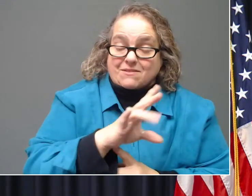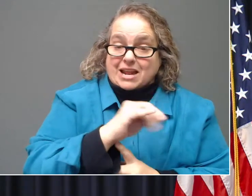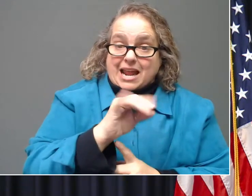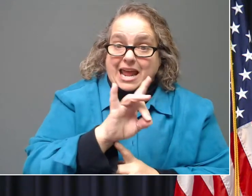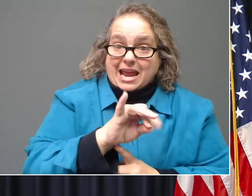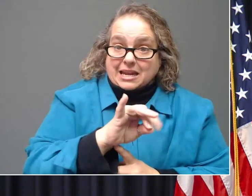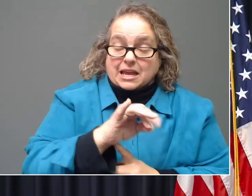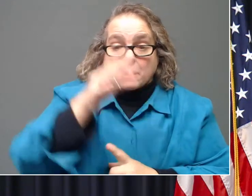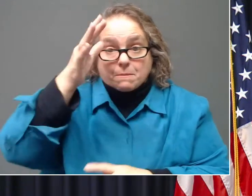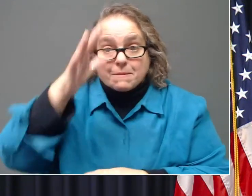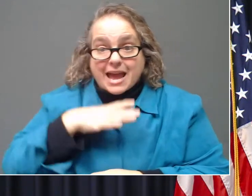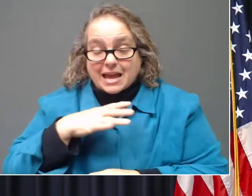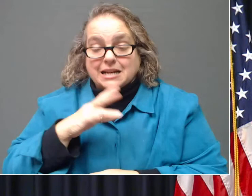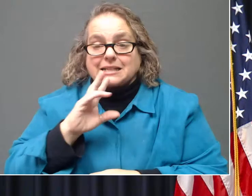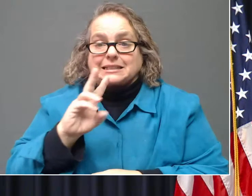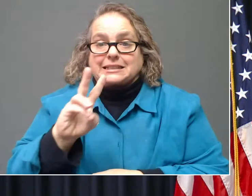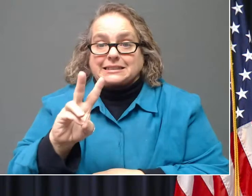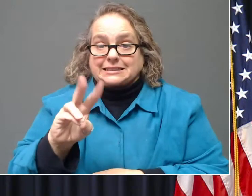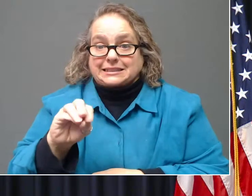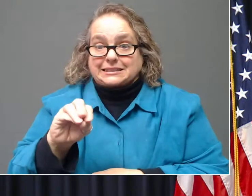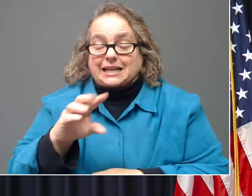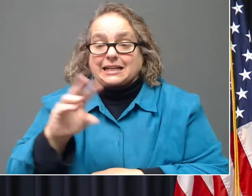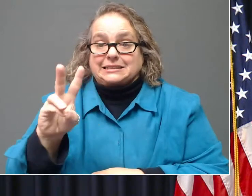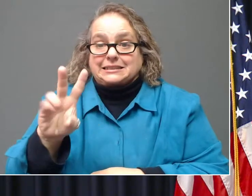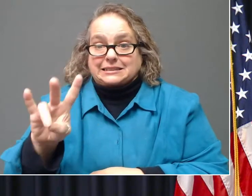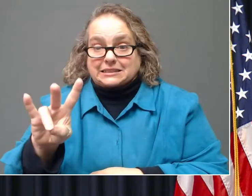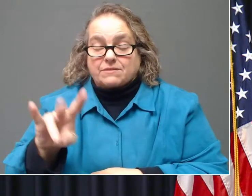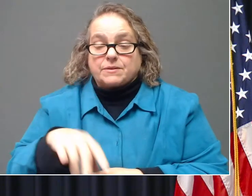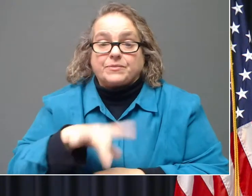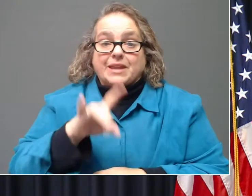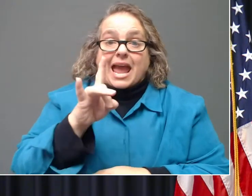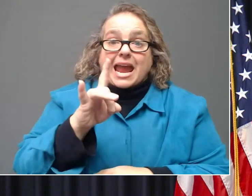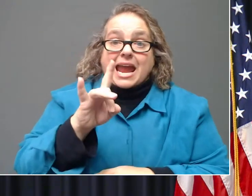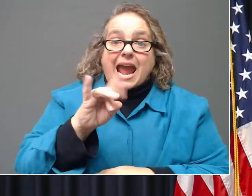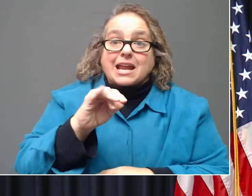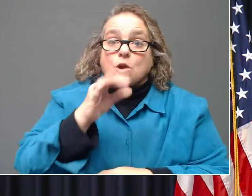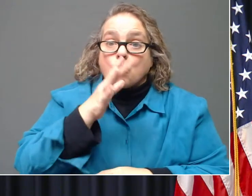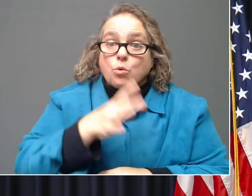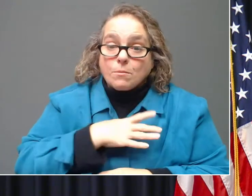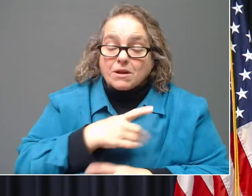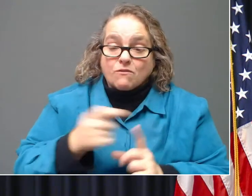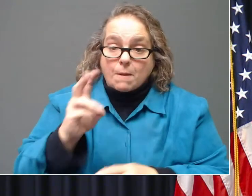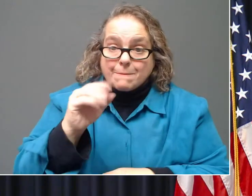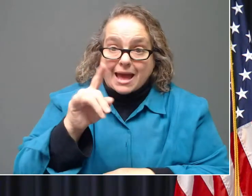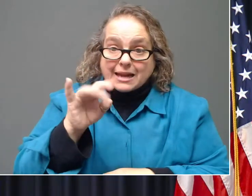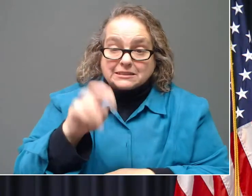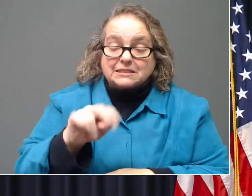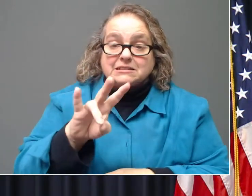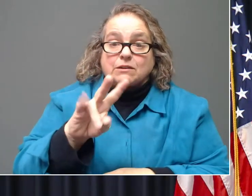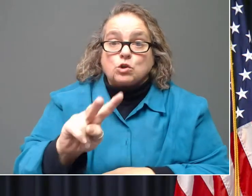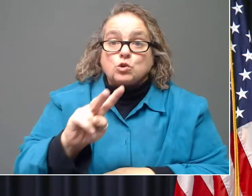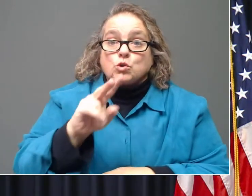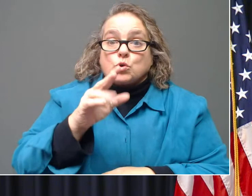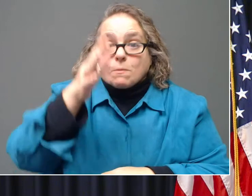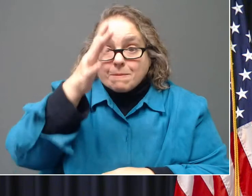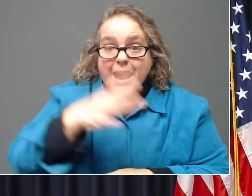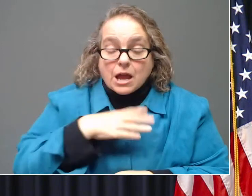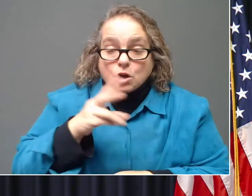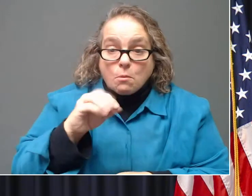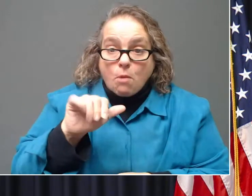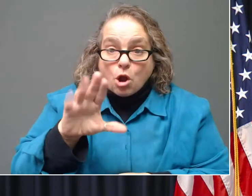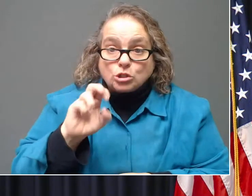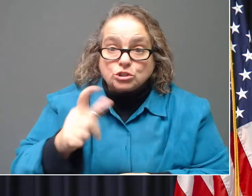67. 80-year-old woman in Madison, 72-year-old man in Marshall, 80-year-old woman in